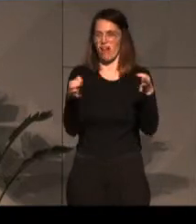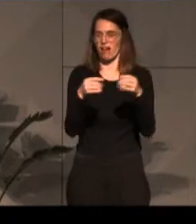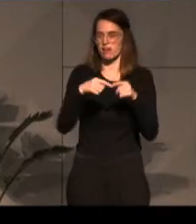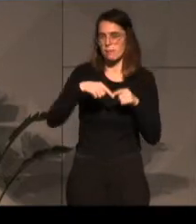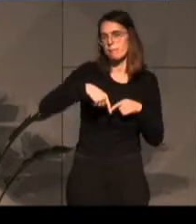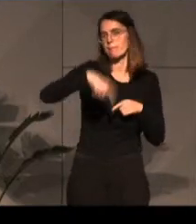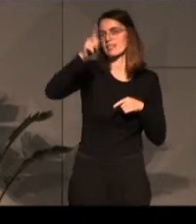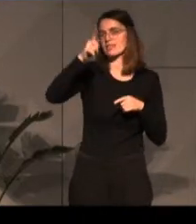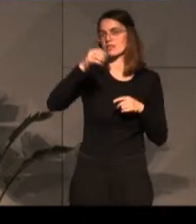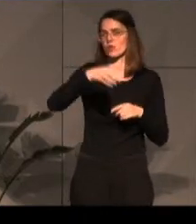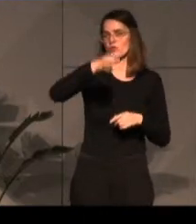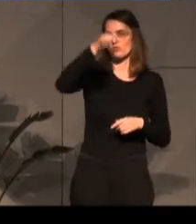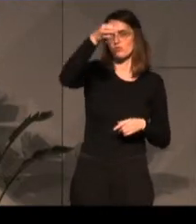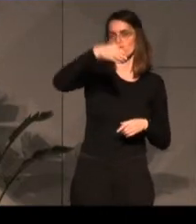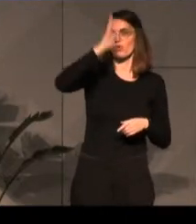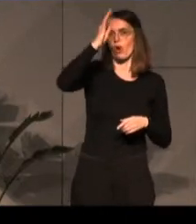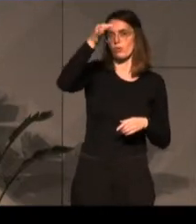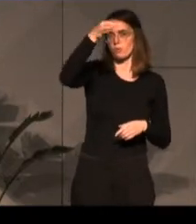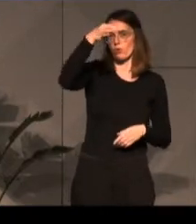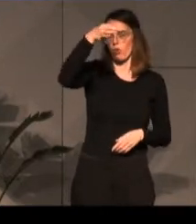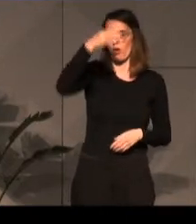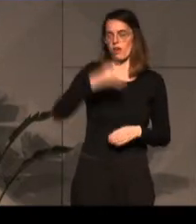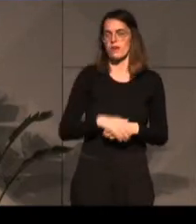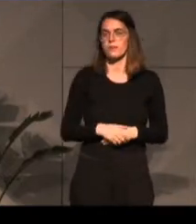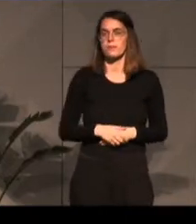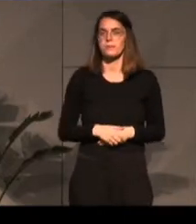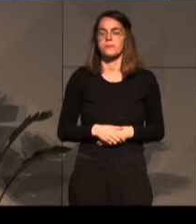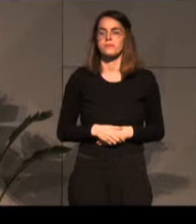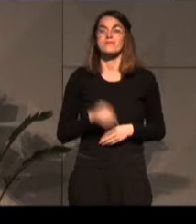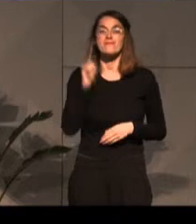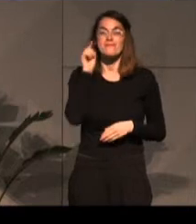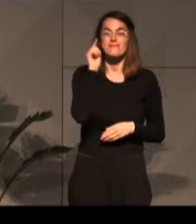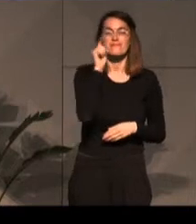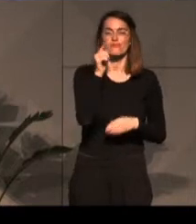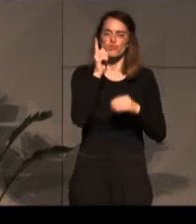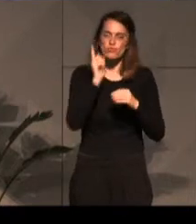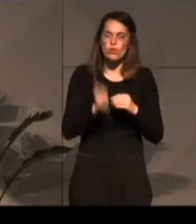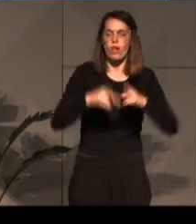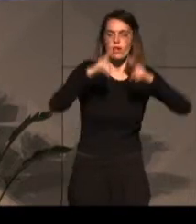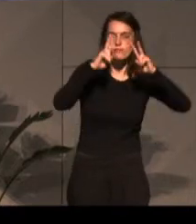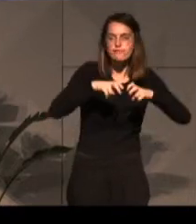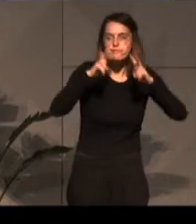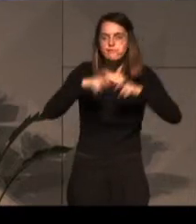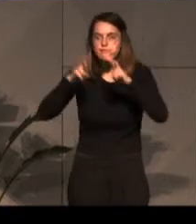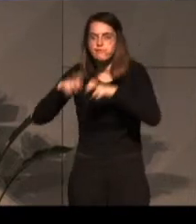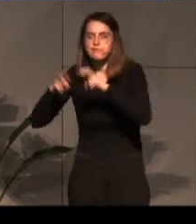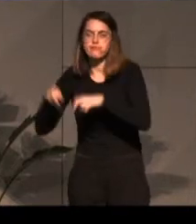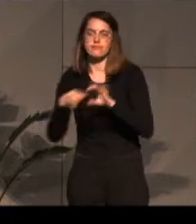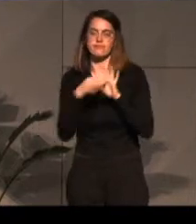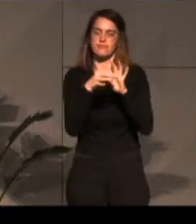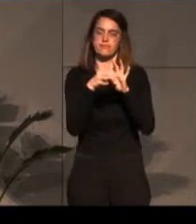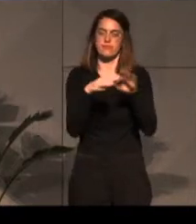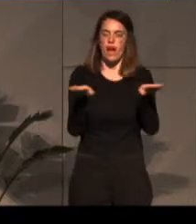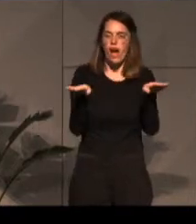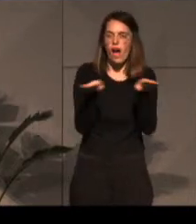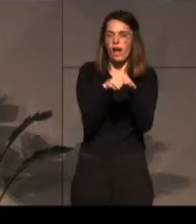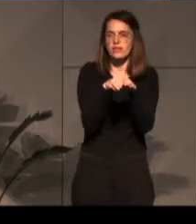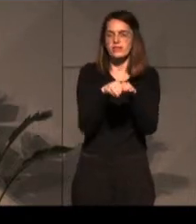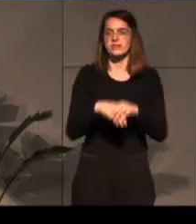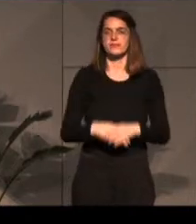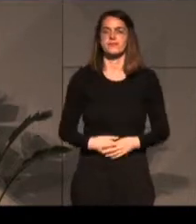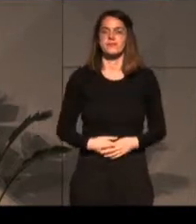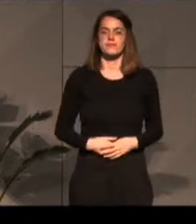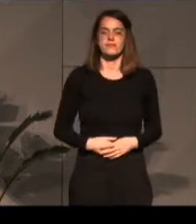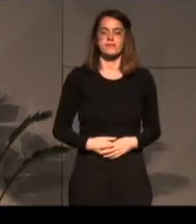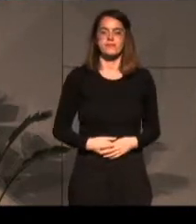ocean parts lead the Polarstern to the North Pole in only 6 days, where it further continues to explore